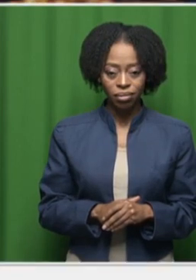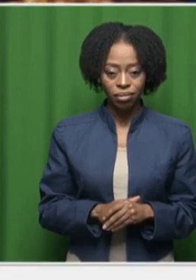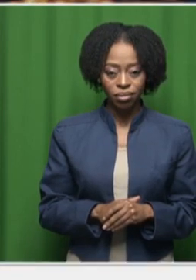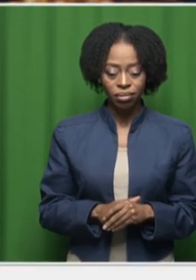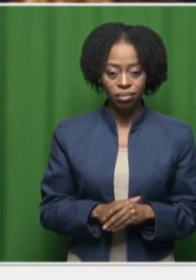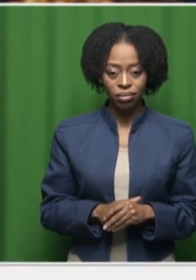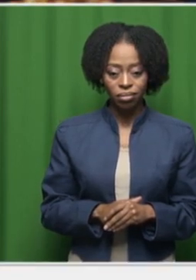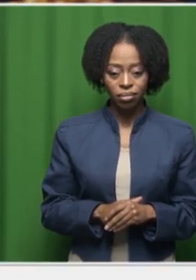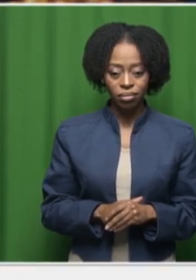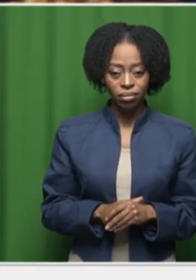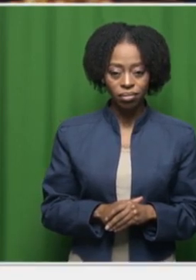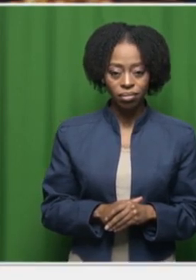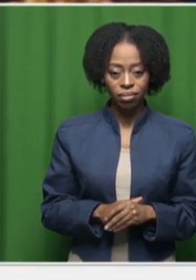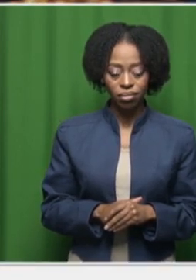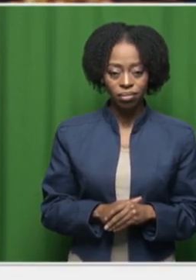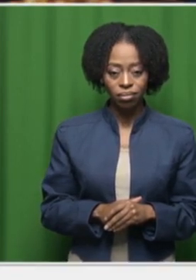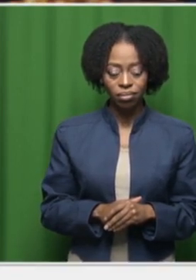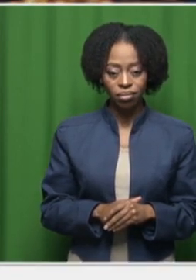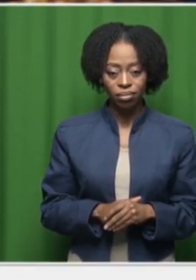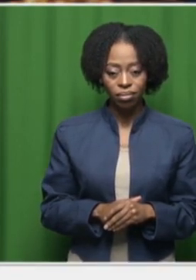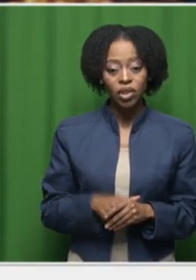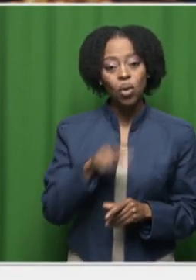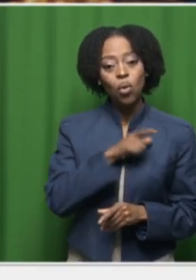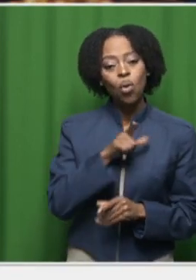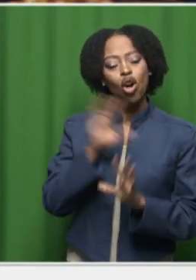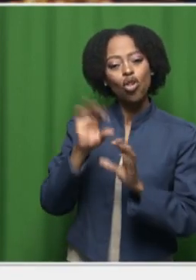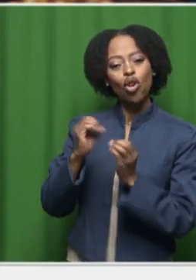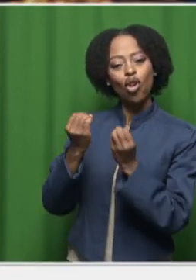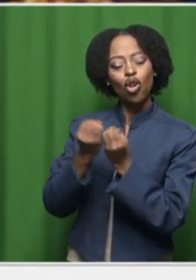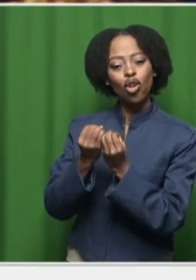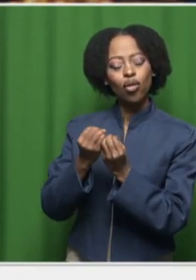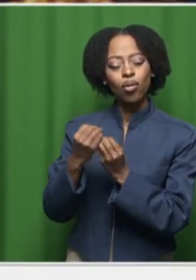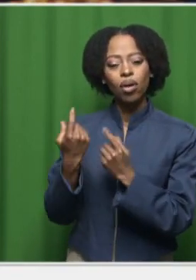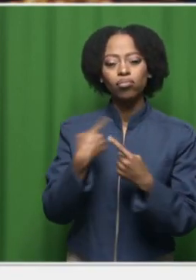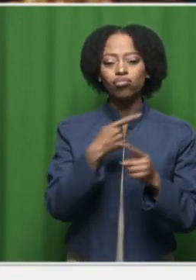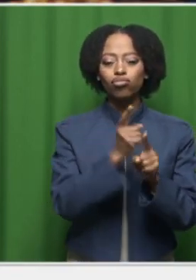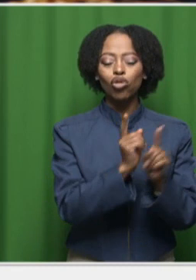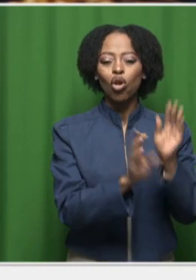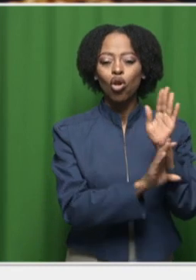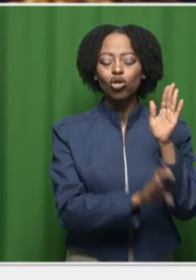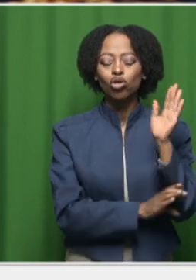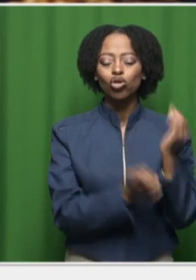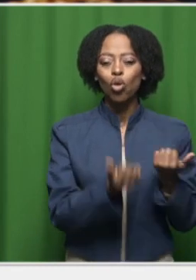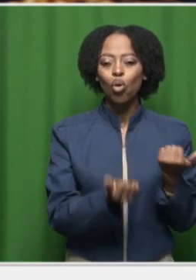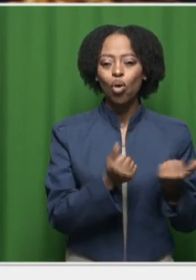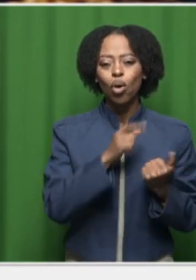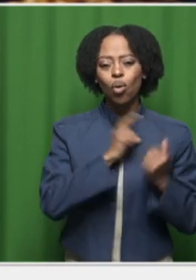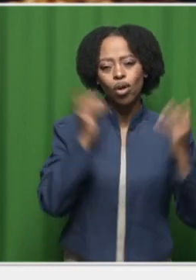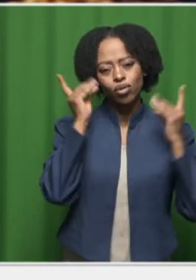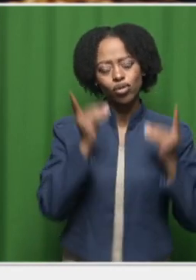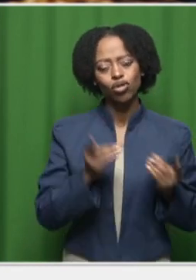Azola, why did Media Monitoring Africa take this matter directly to the Constitutional Court?